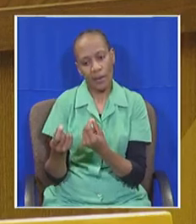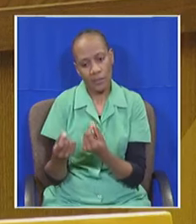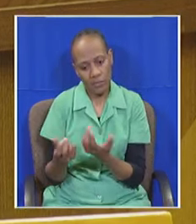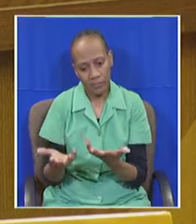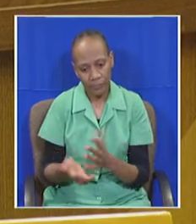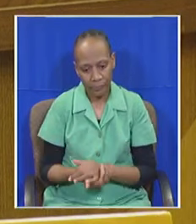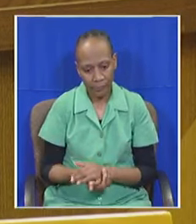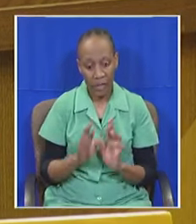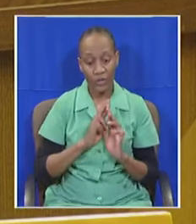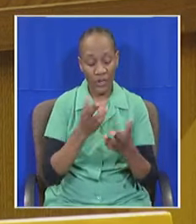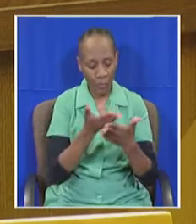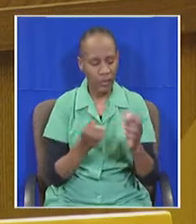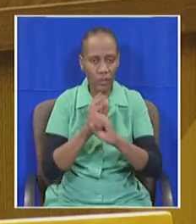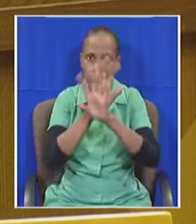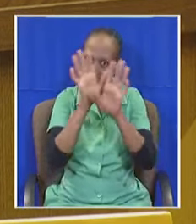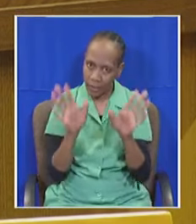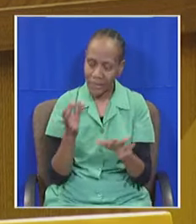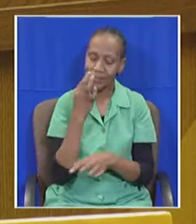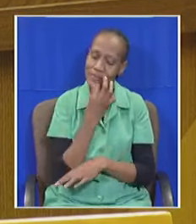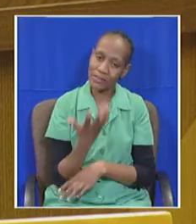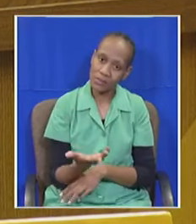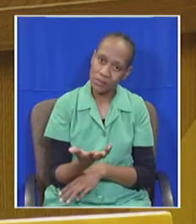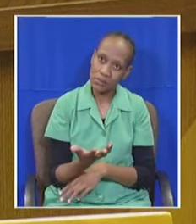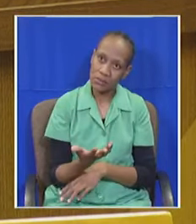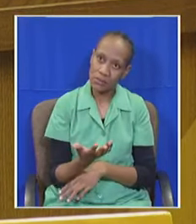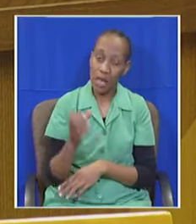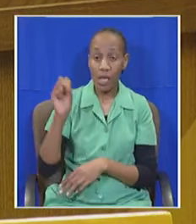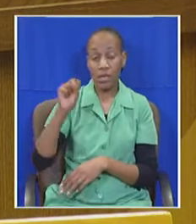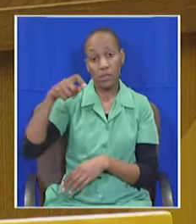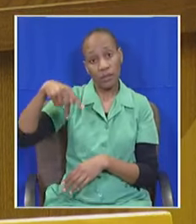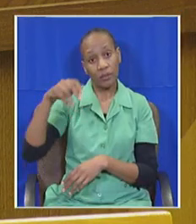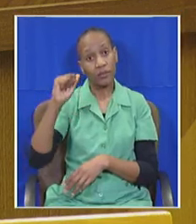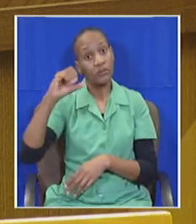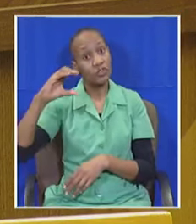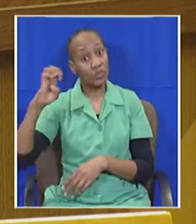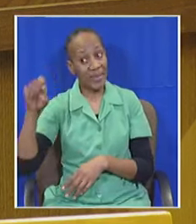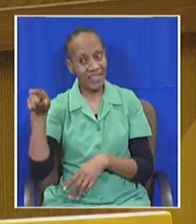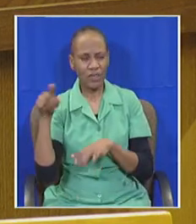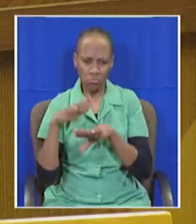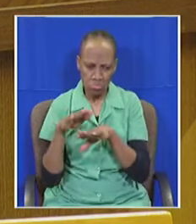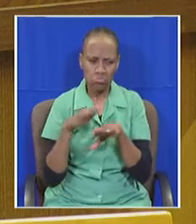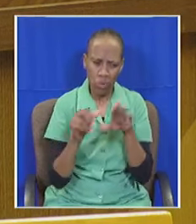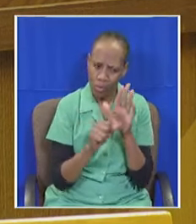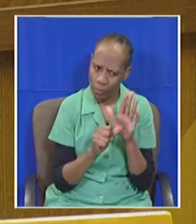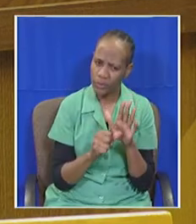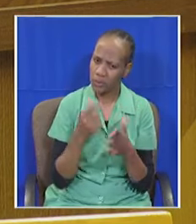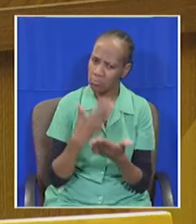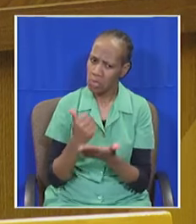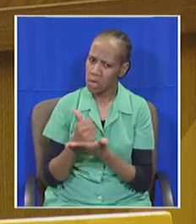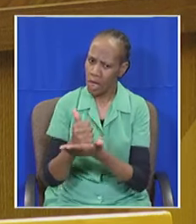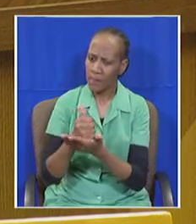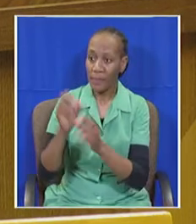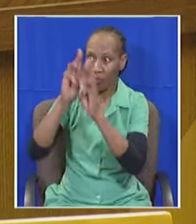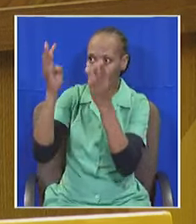As the report clearly demonstrates, the space is becoming more and more important and integral part of the global